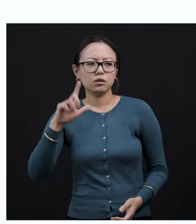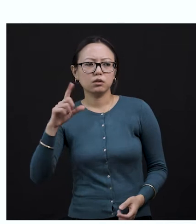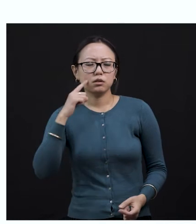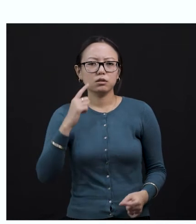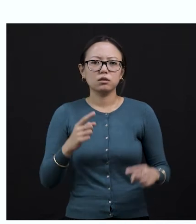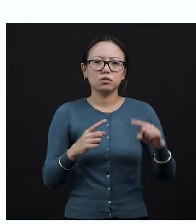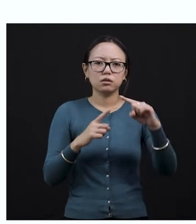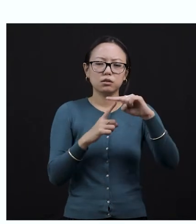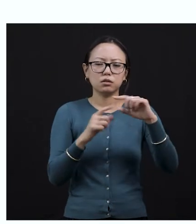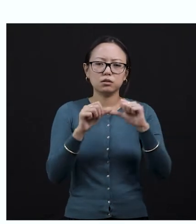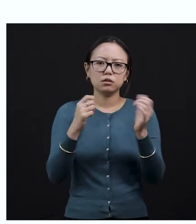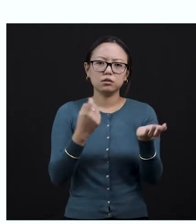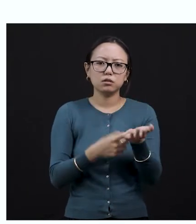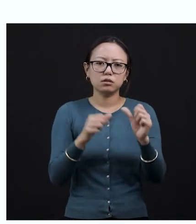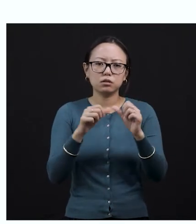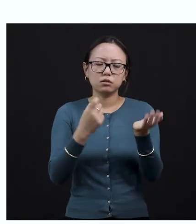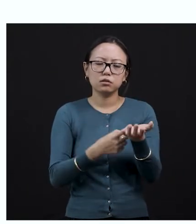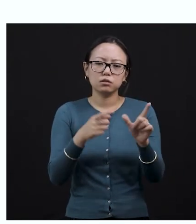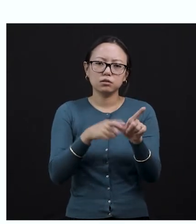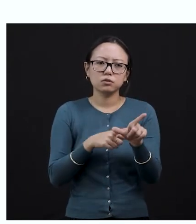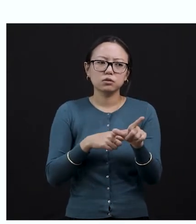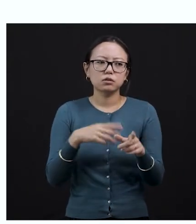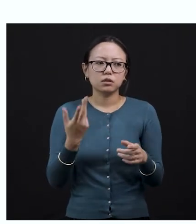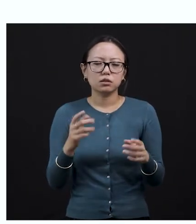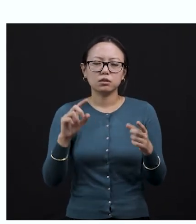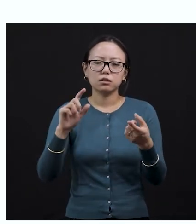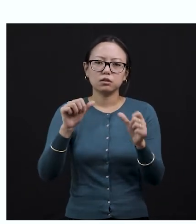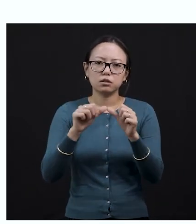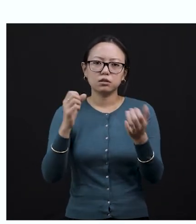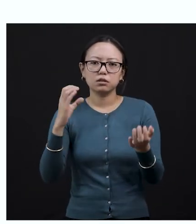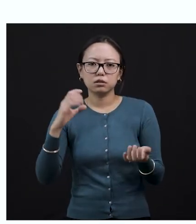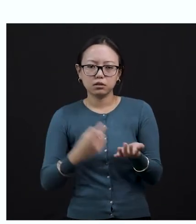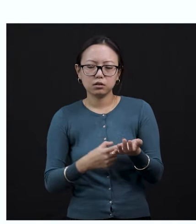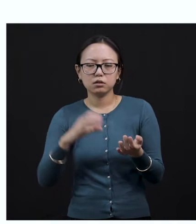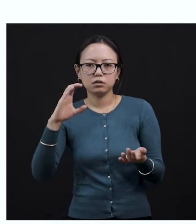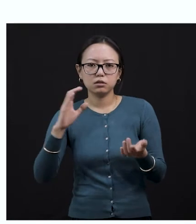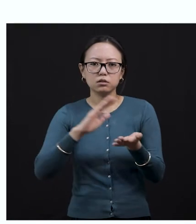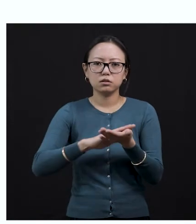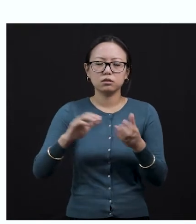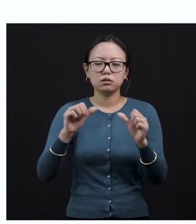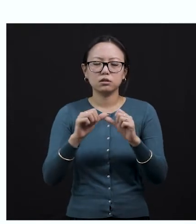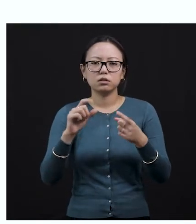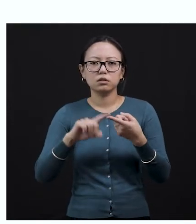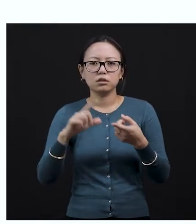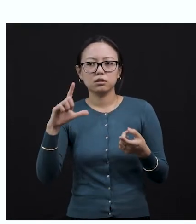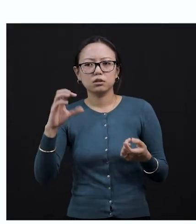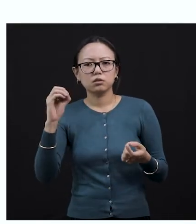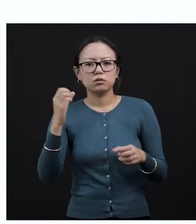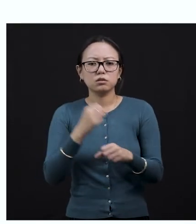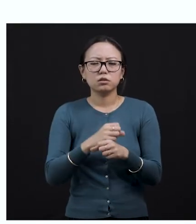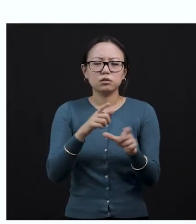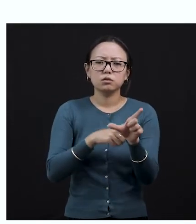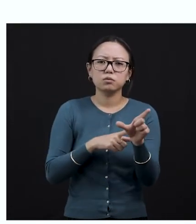the archaeological evidences? We see that they have thrown a light on the art and craft